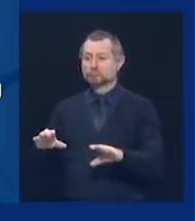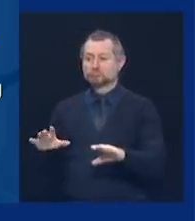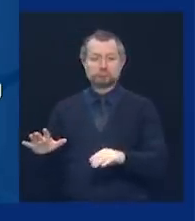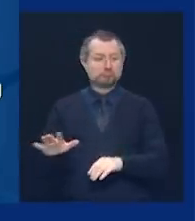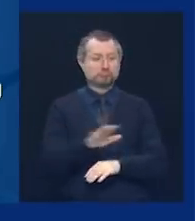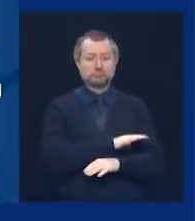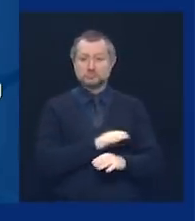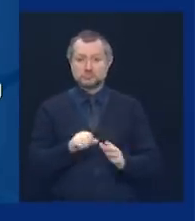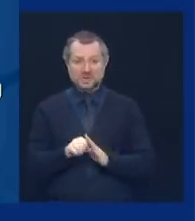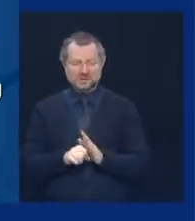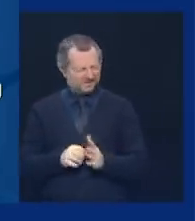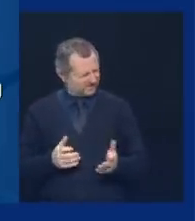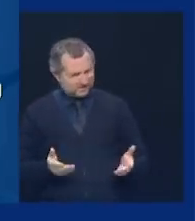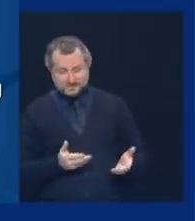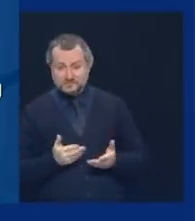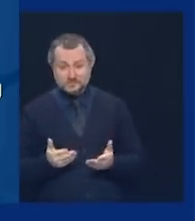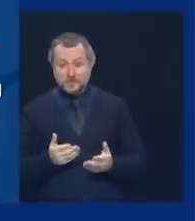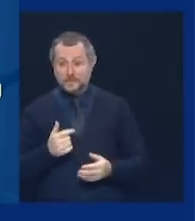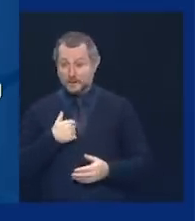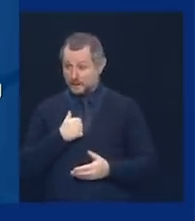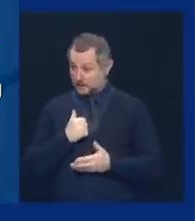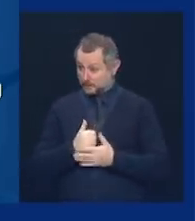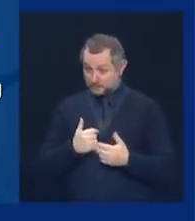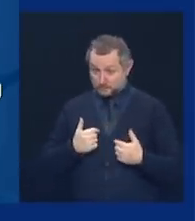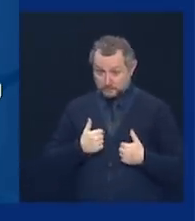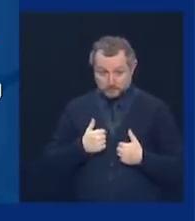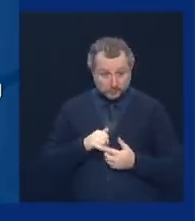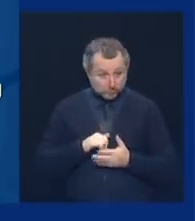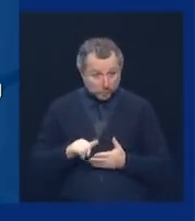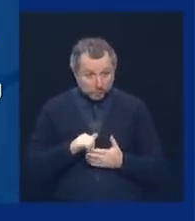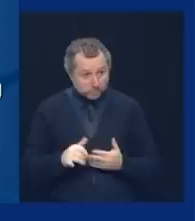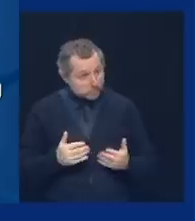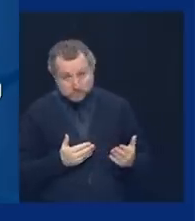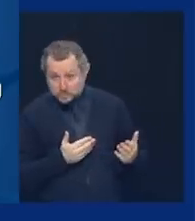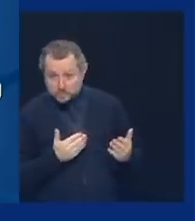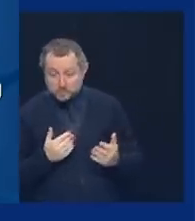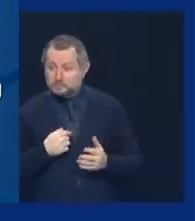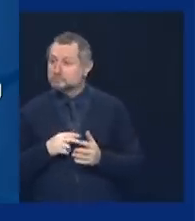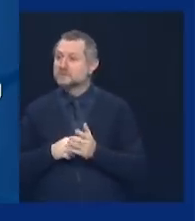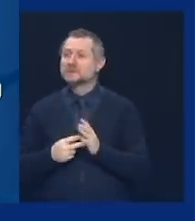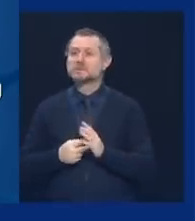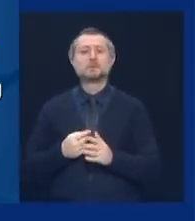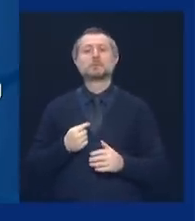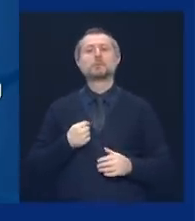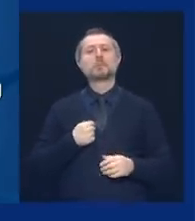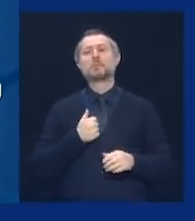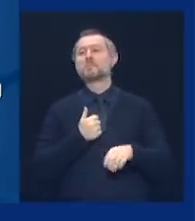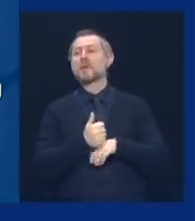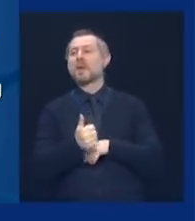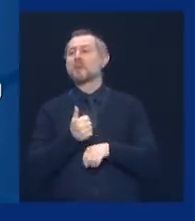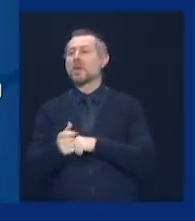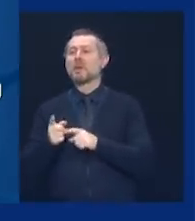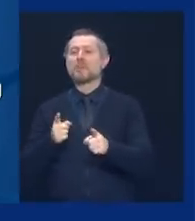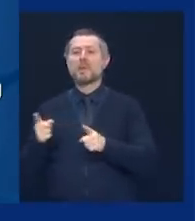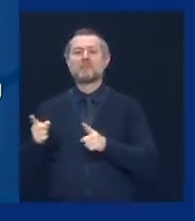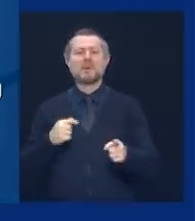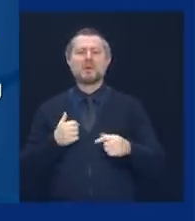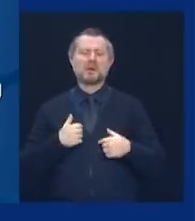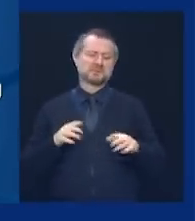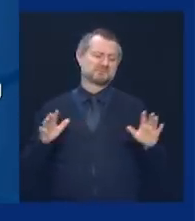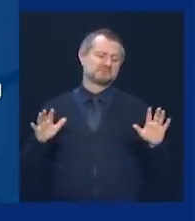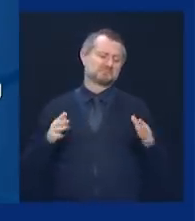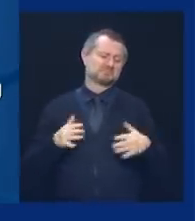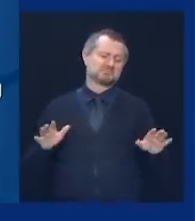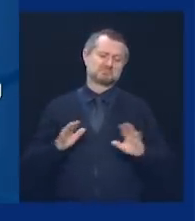doesn't help me or help the people of New York. I'm not in the finger-pointing business. Well, the